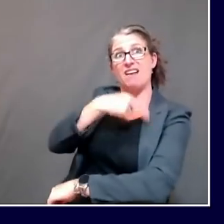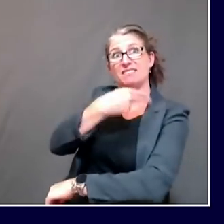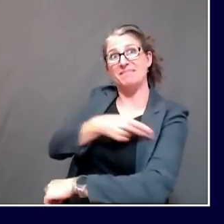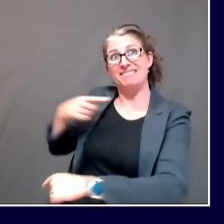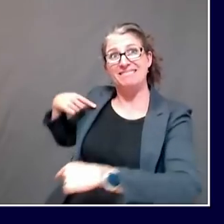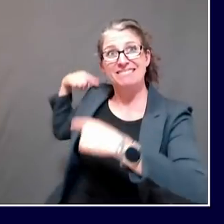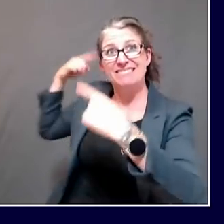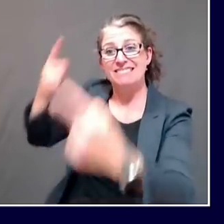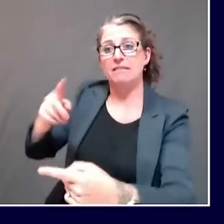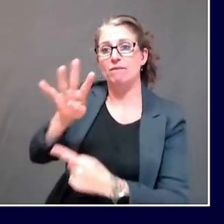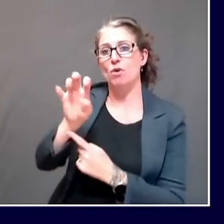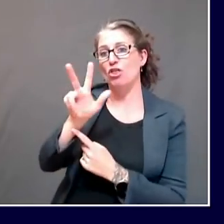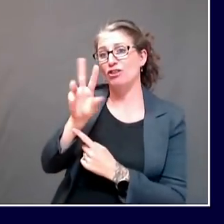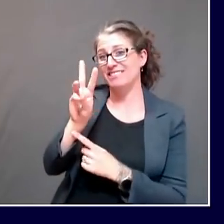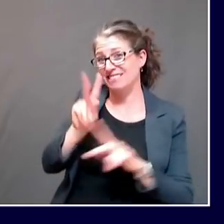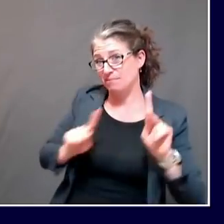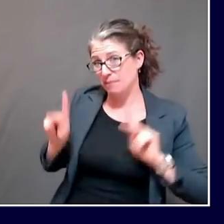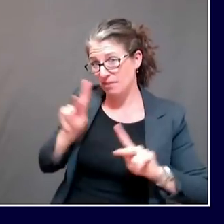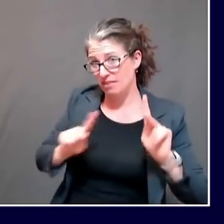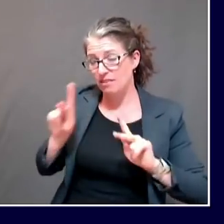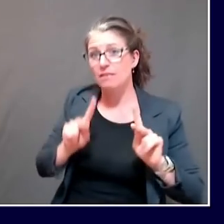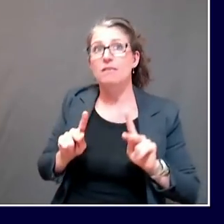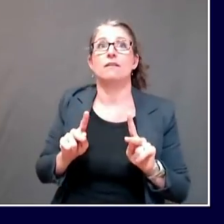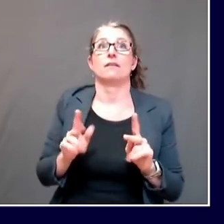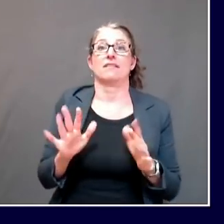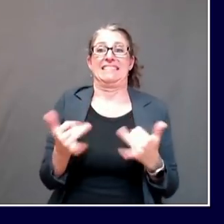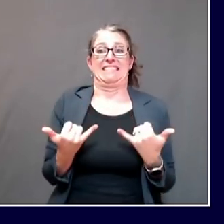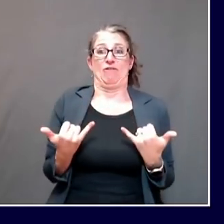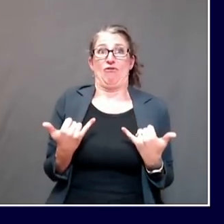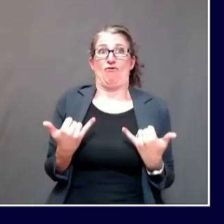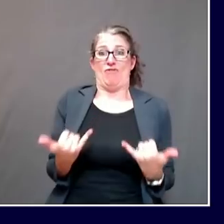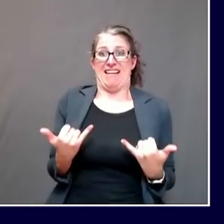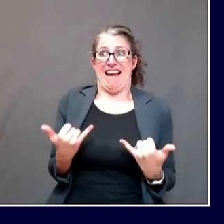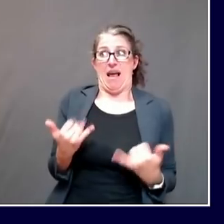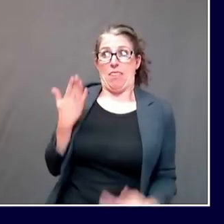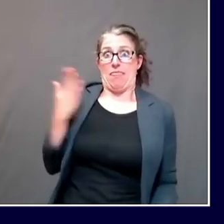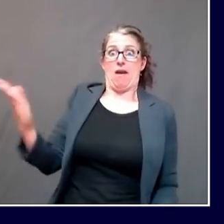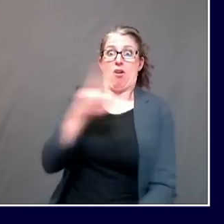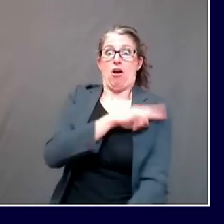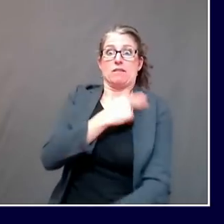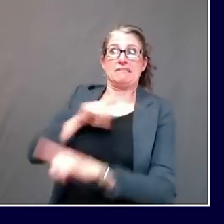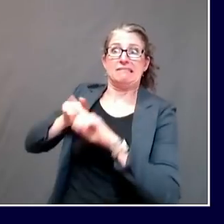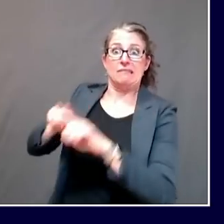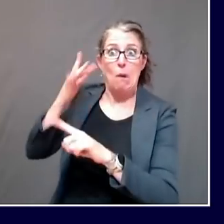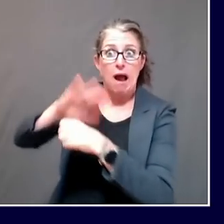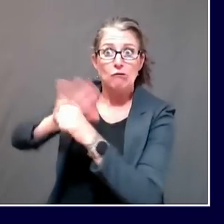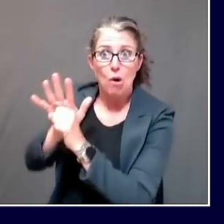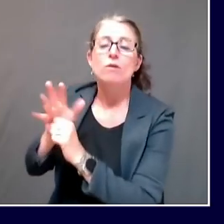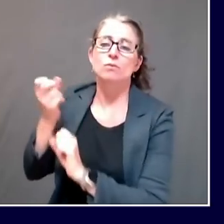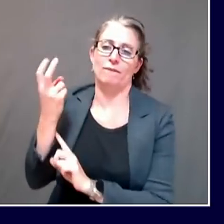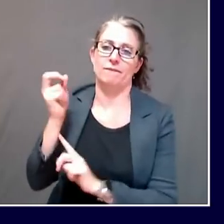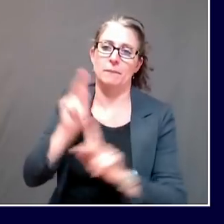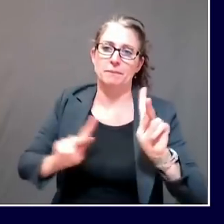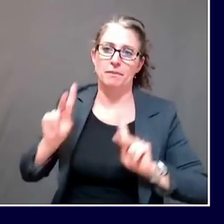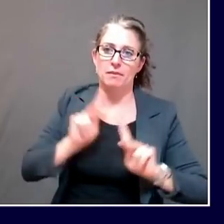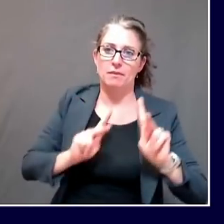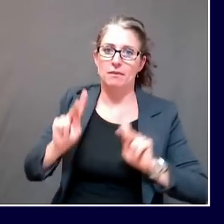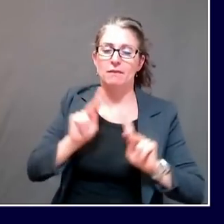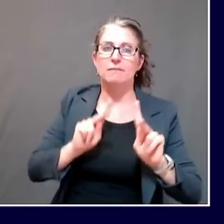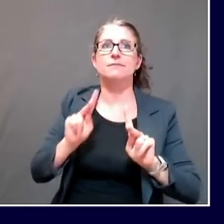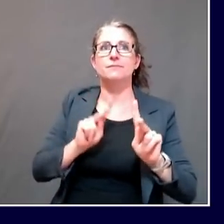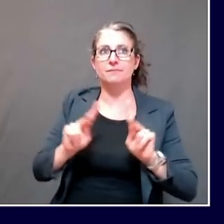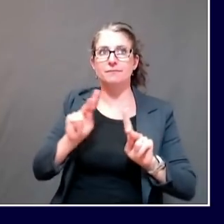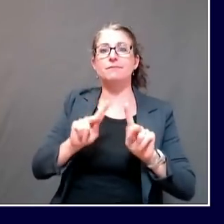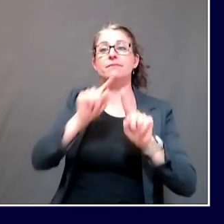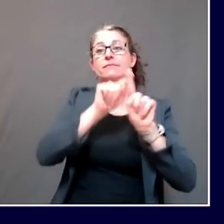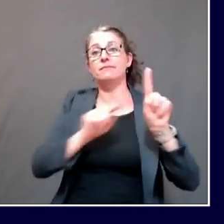and right now in the state, 12 individuals are currently hospitalized with COVID-19, 5 of whom are in